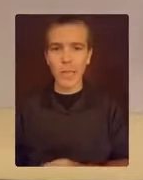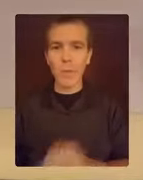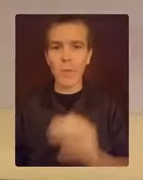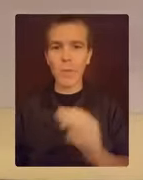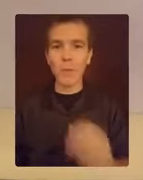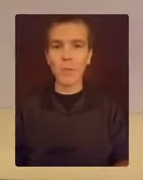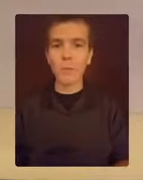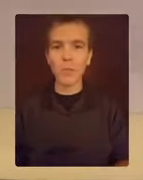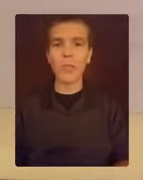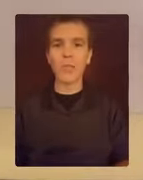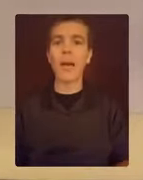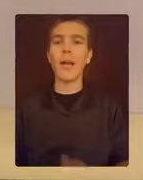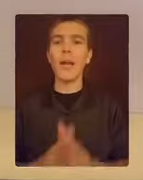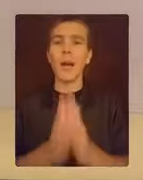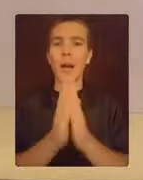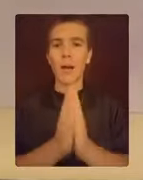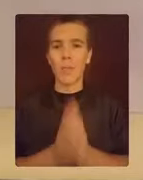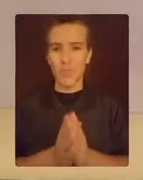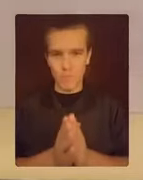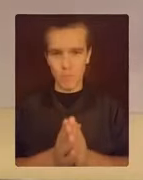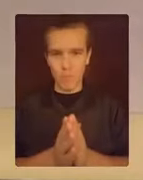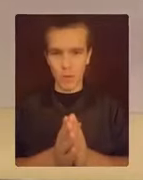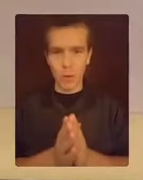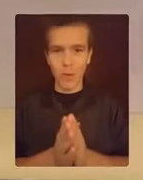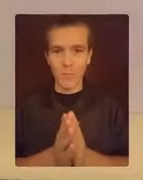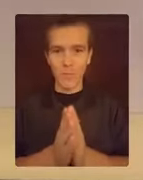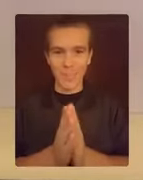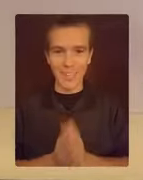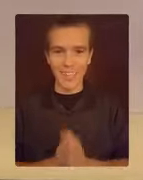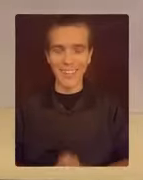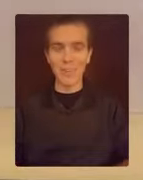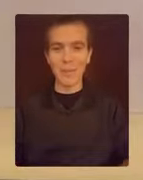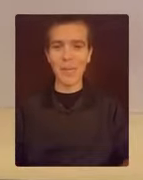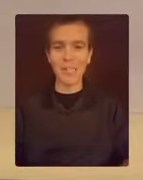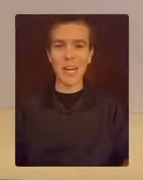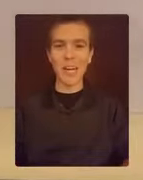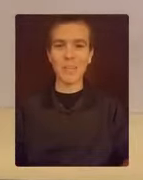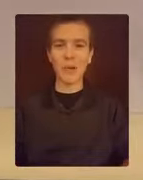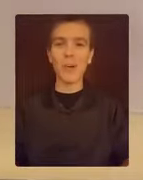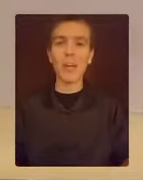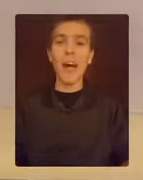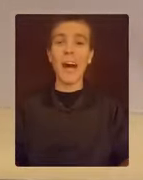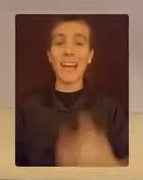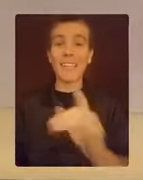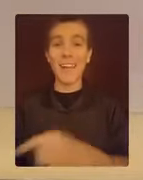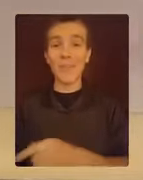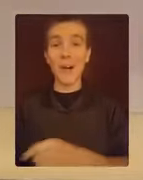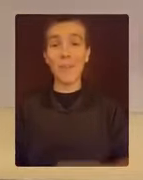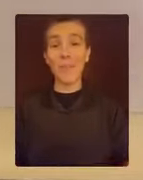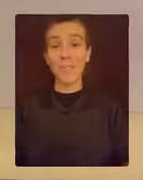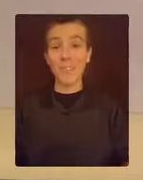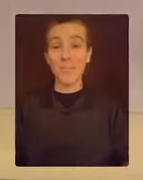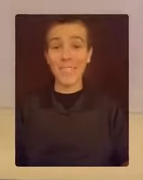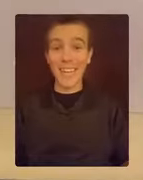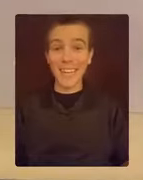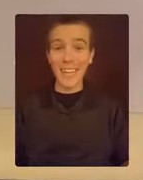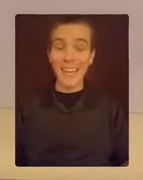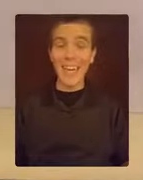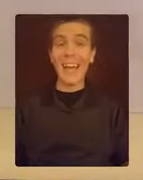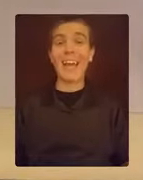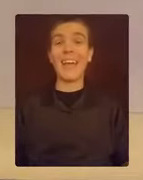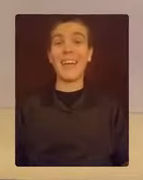last name. I'm probably butchering that. Sorry. I do apologize, Paul. I got to have coffee with him